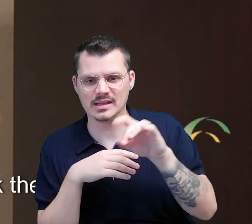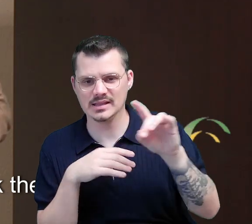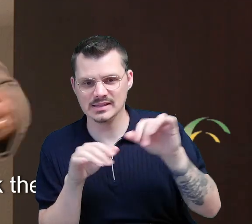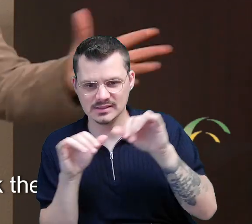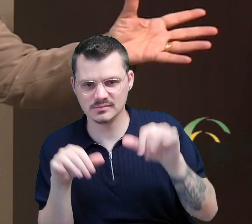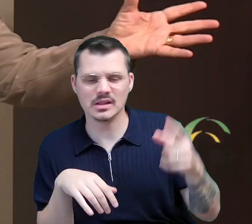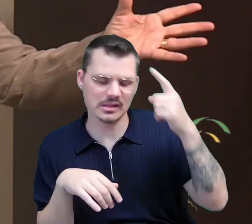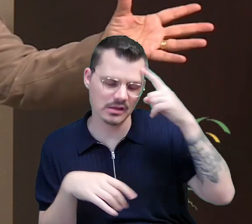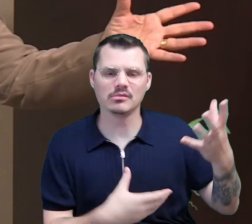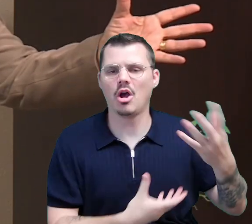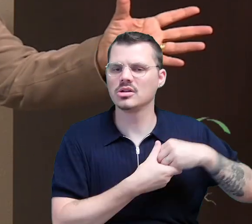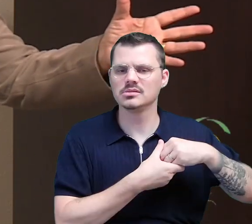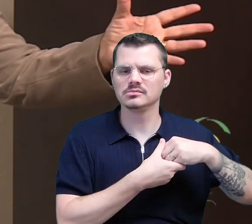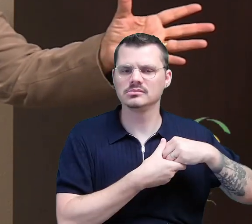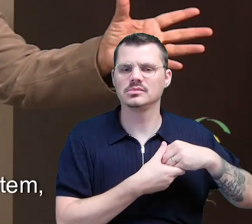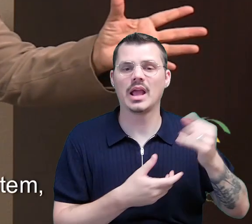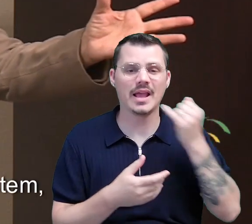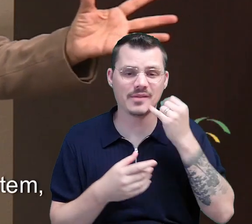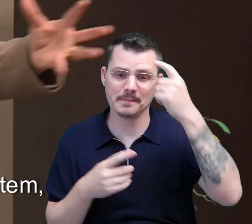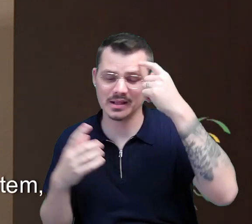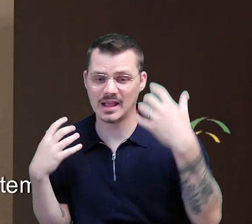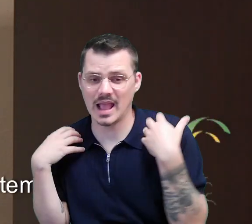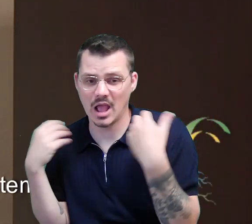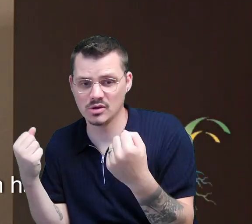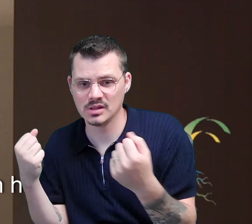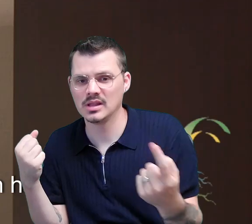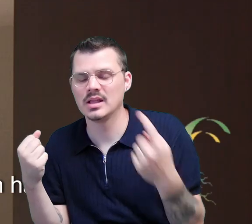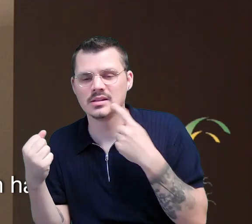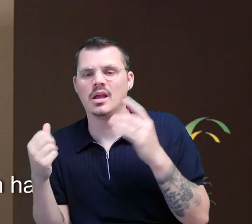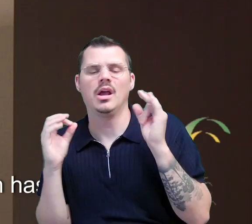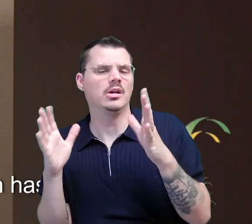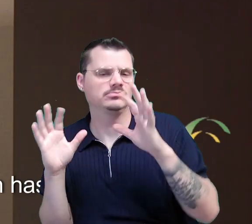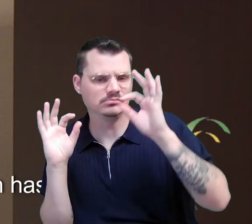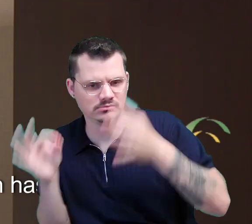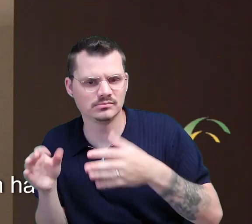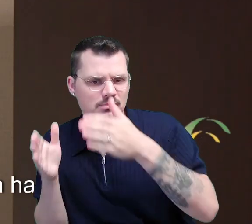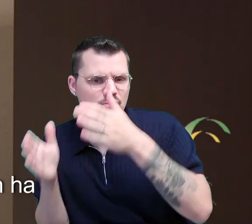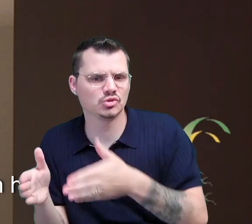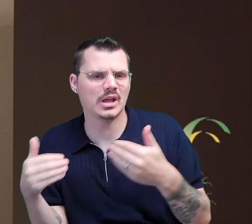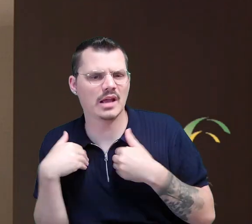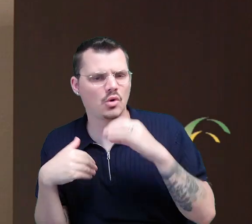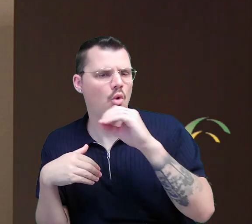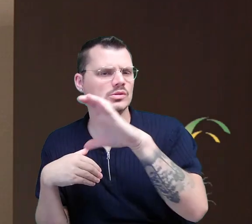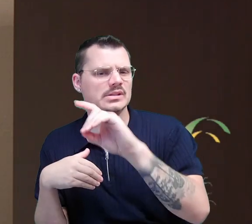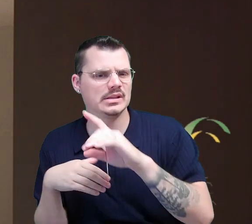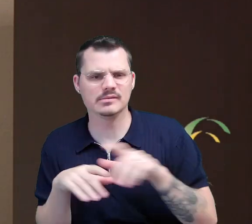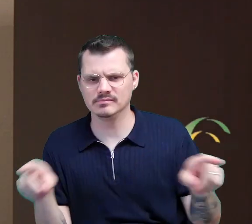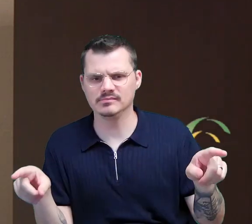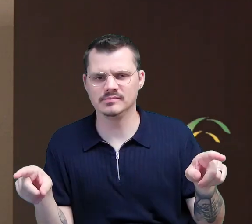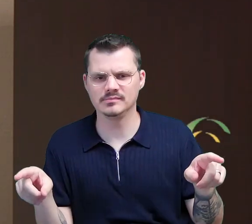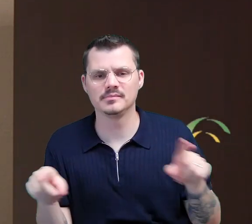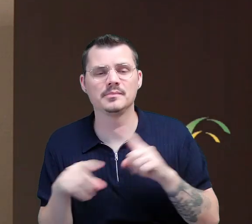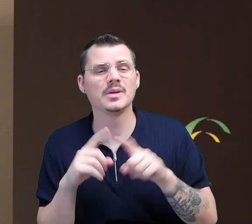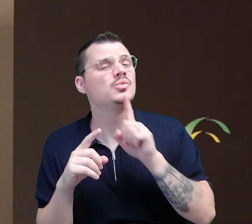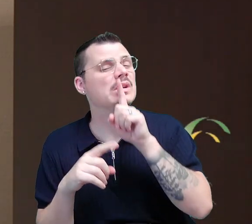system, they think the person has autism, and if they're in the mental health system, they immediately conclude the person has obsessive compulsive